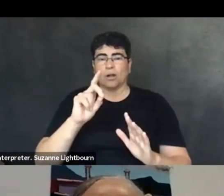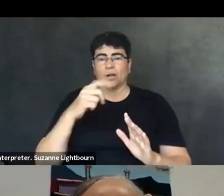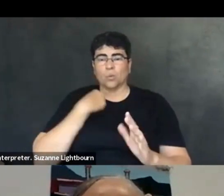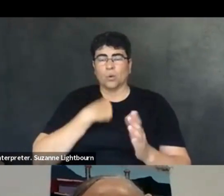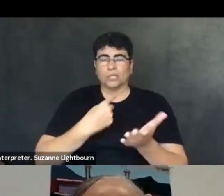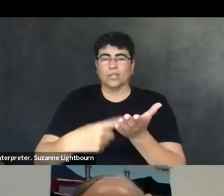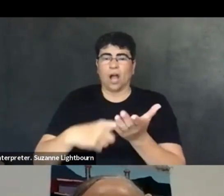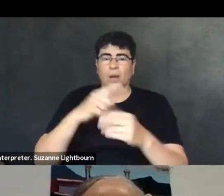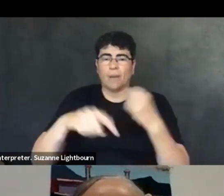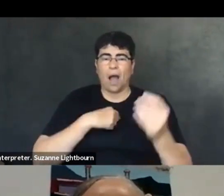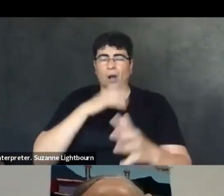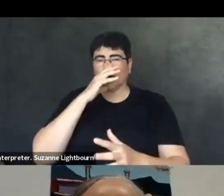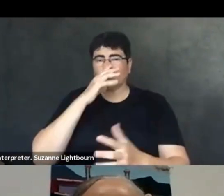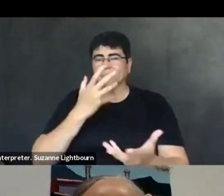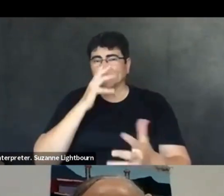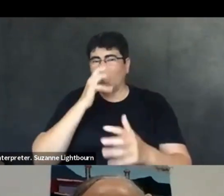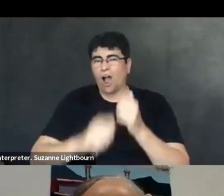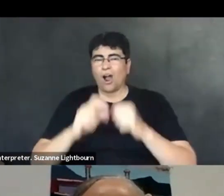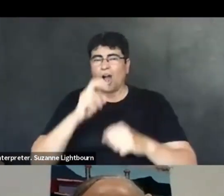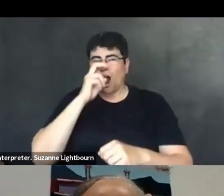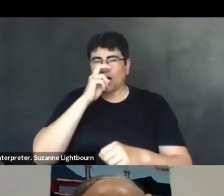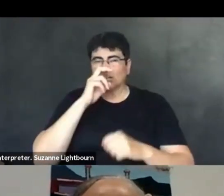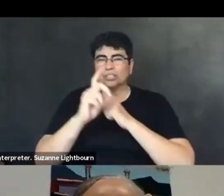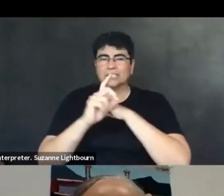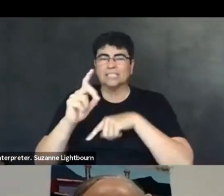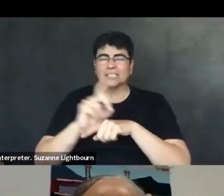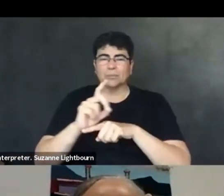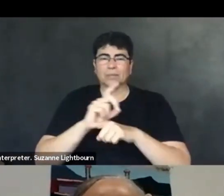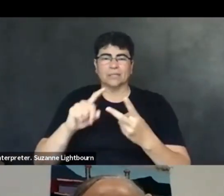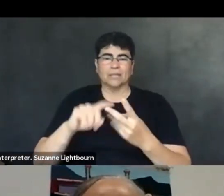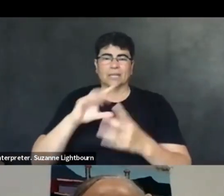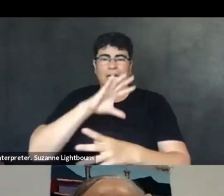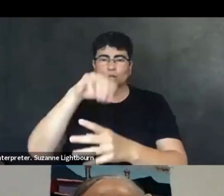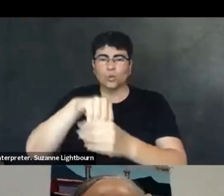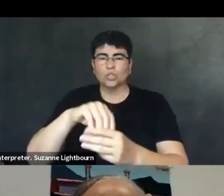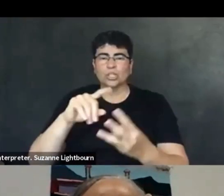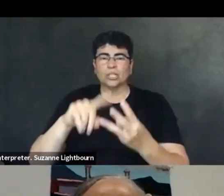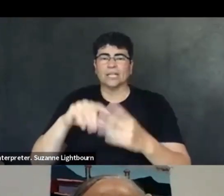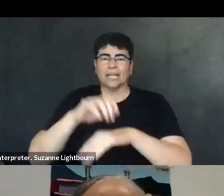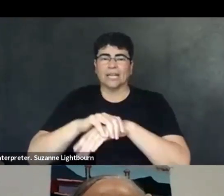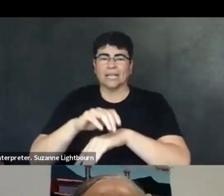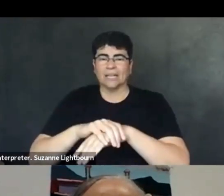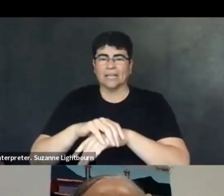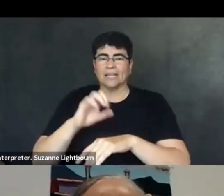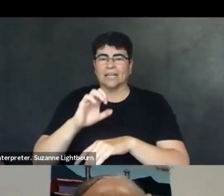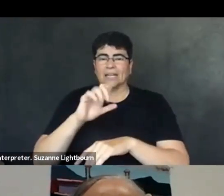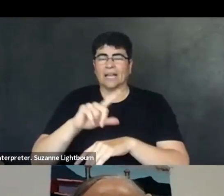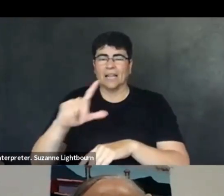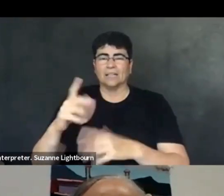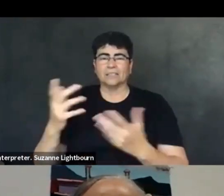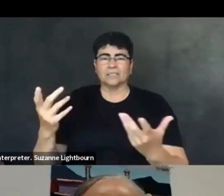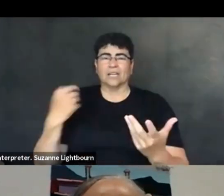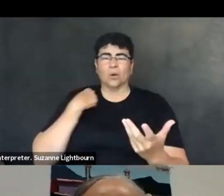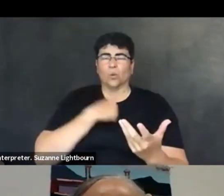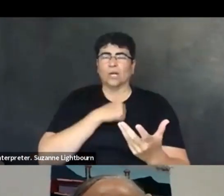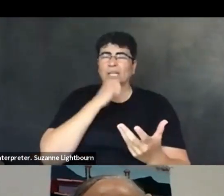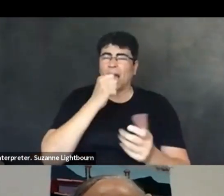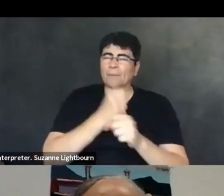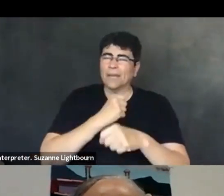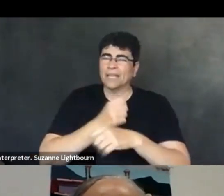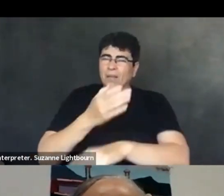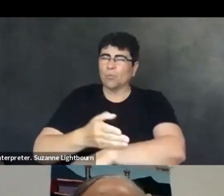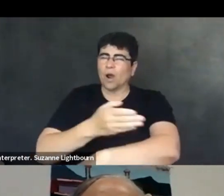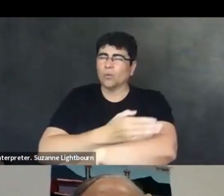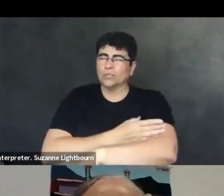harsh discipline, when we talk about inclusion, when we talk about English language learners, we're not making the progress we should be